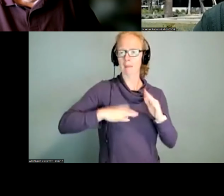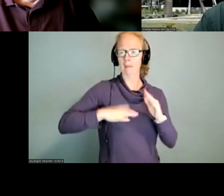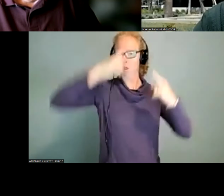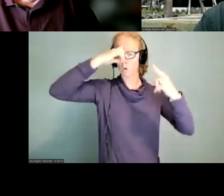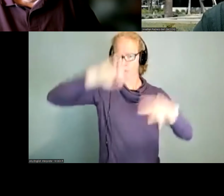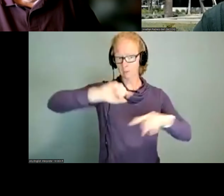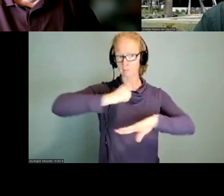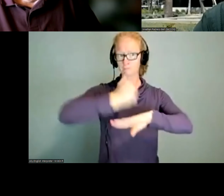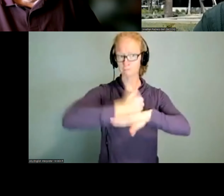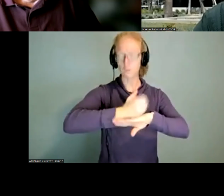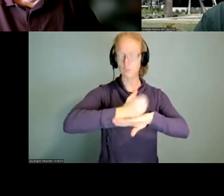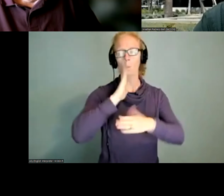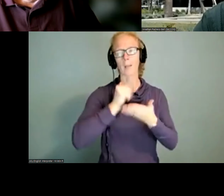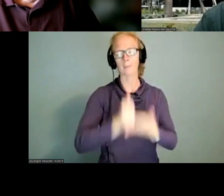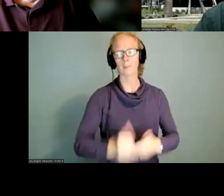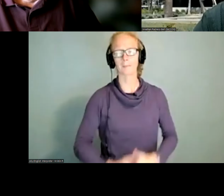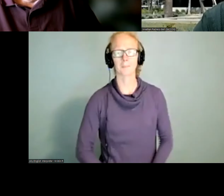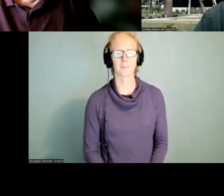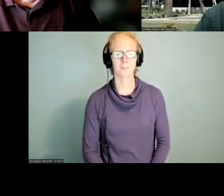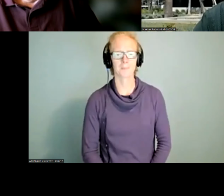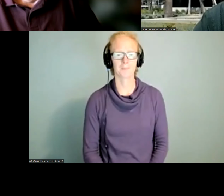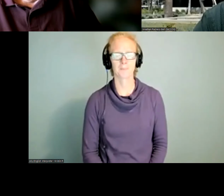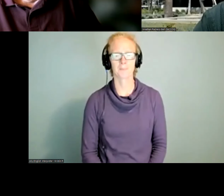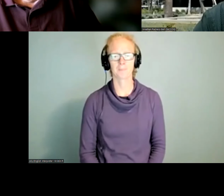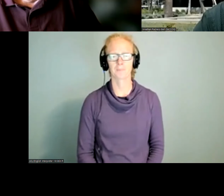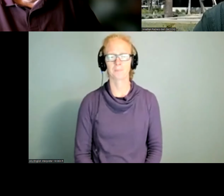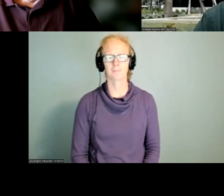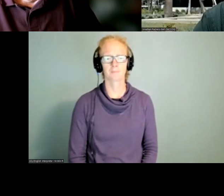place can be quite helpful.